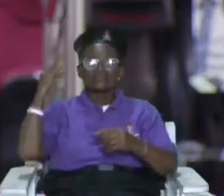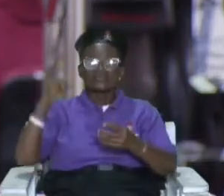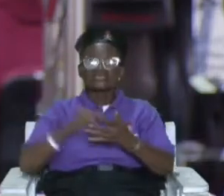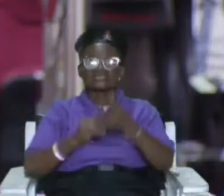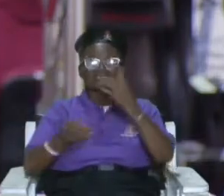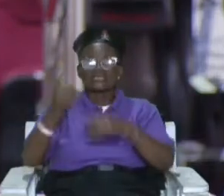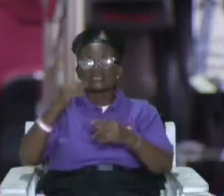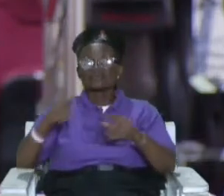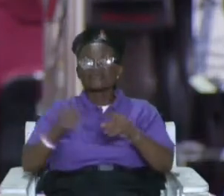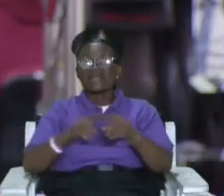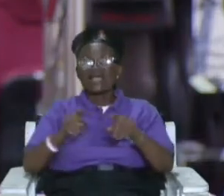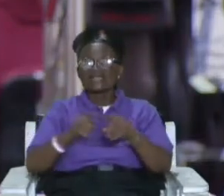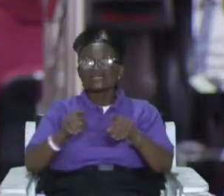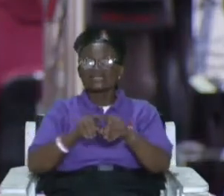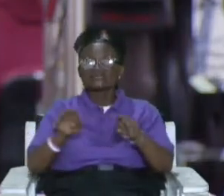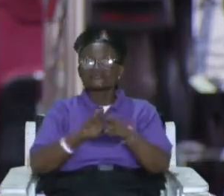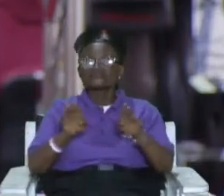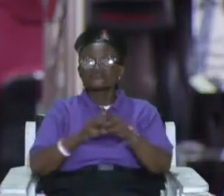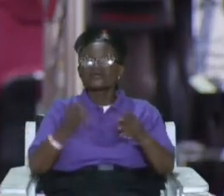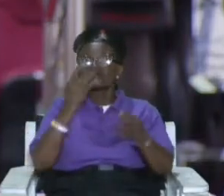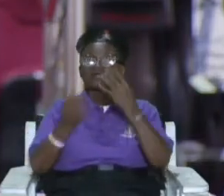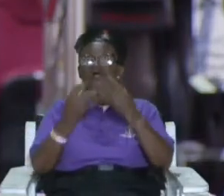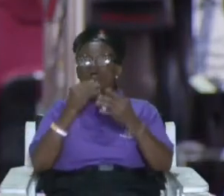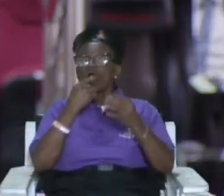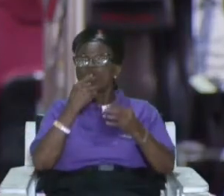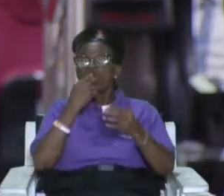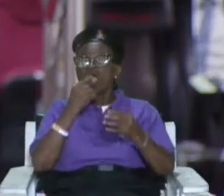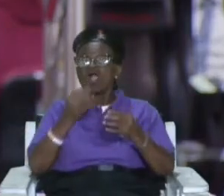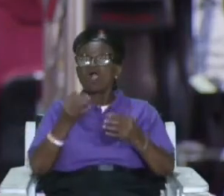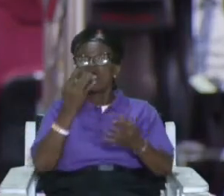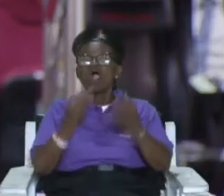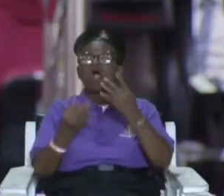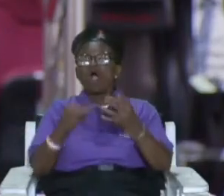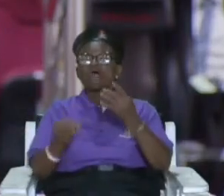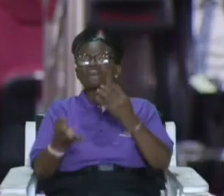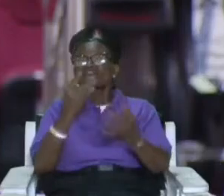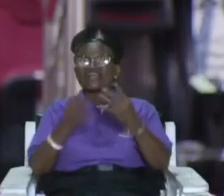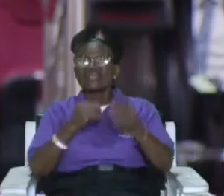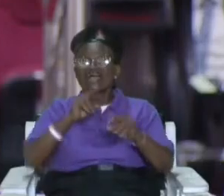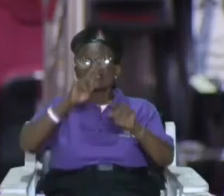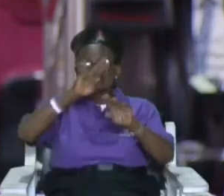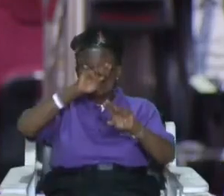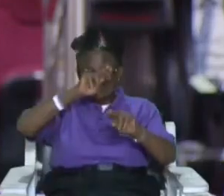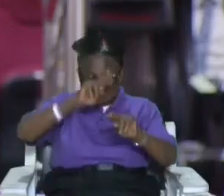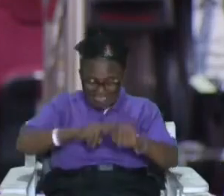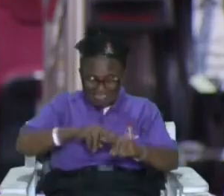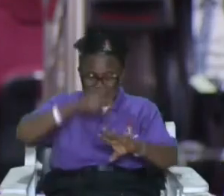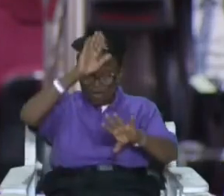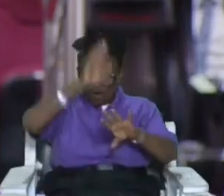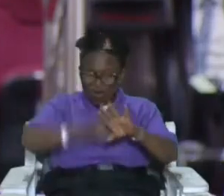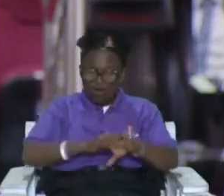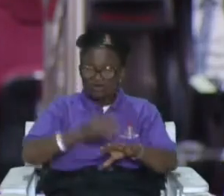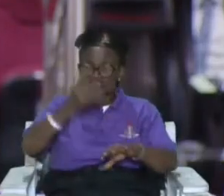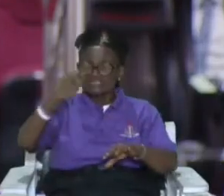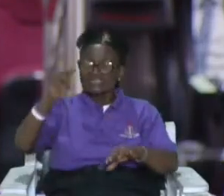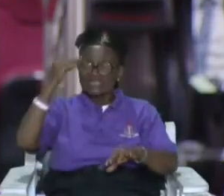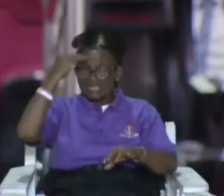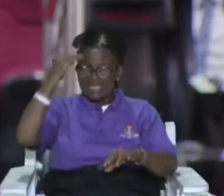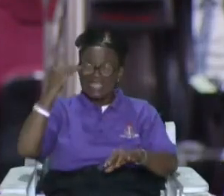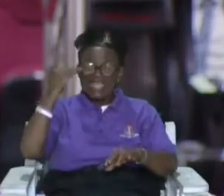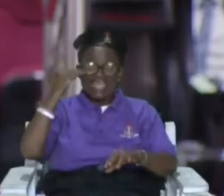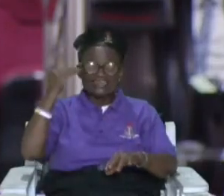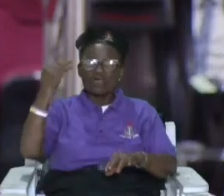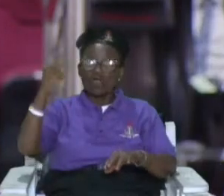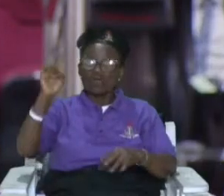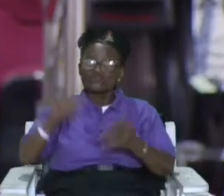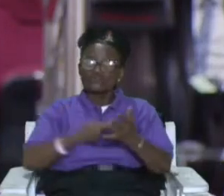fire, like one of my sons said, and sat on the head of those who were there.